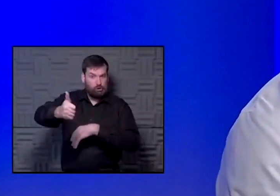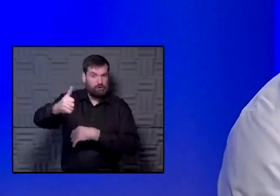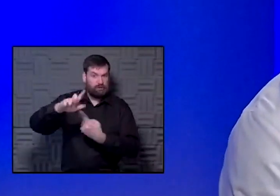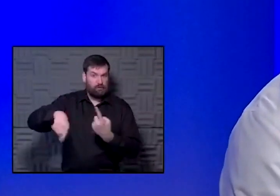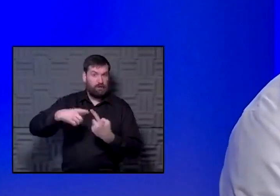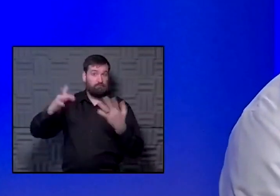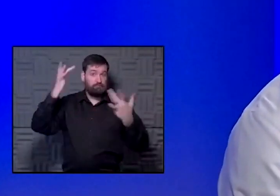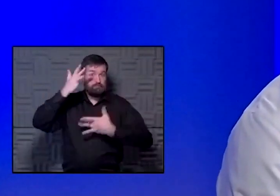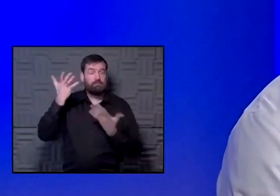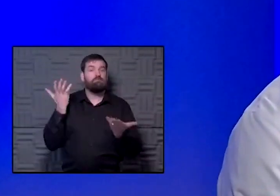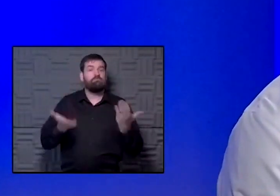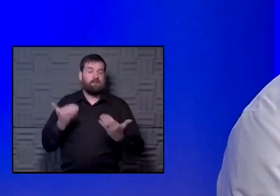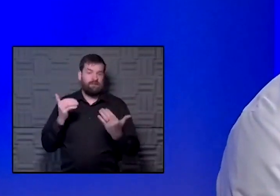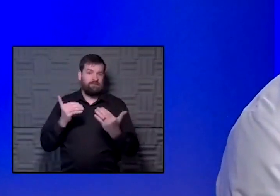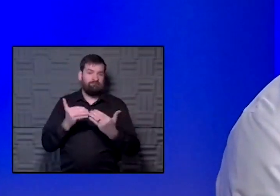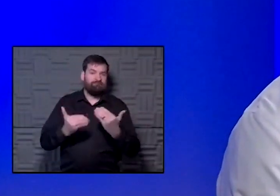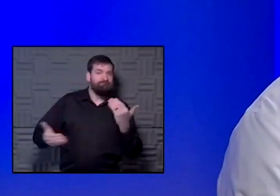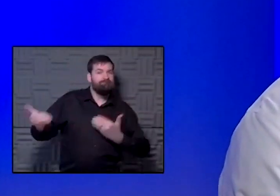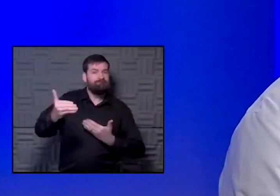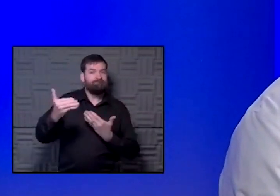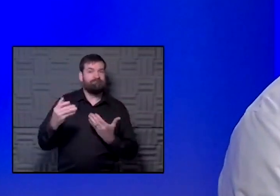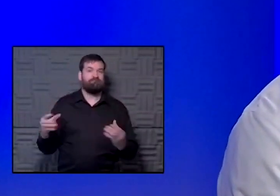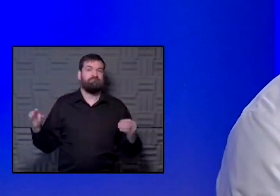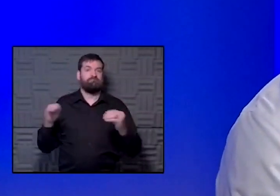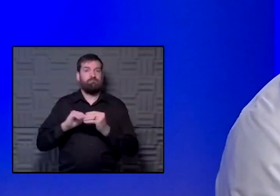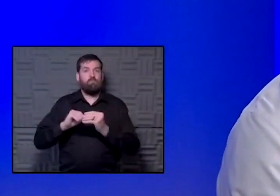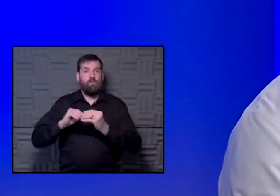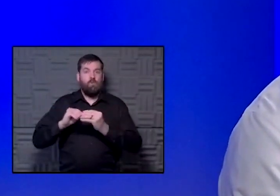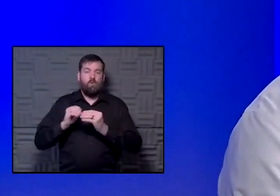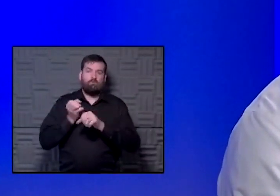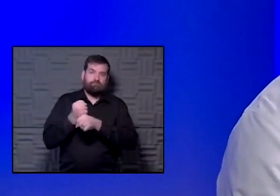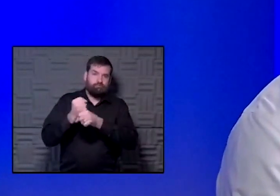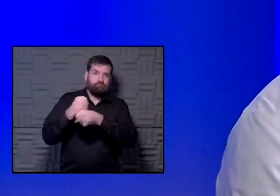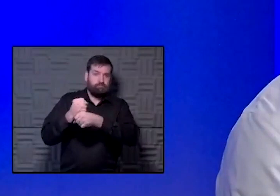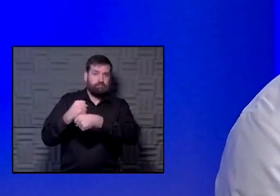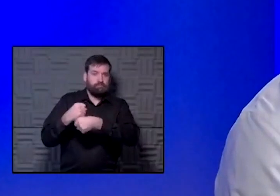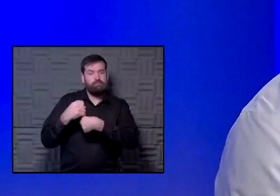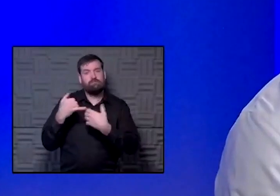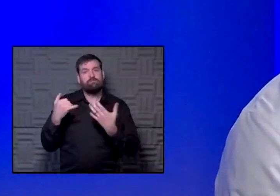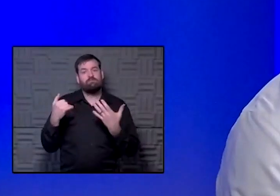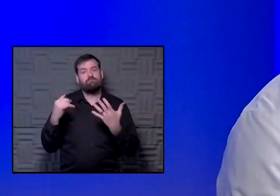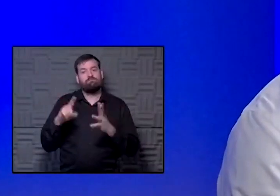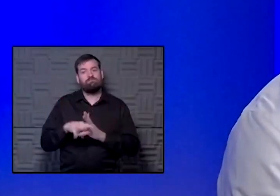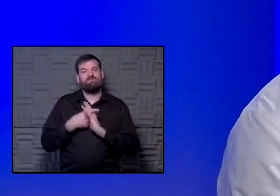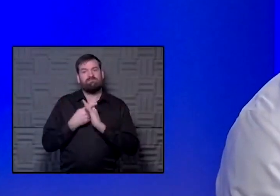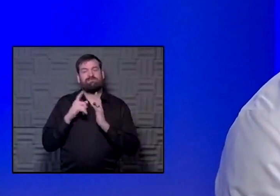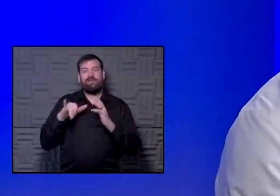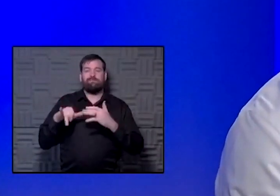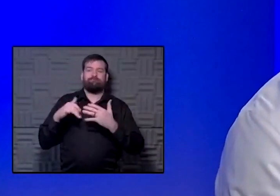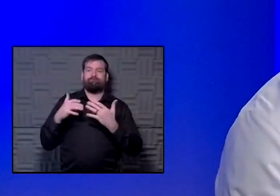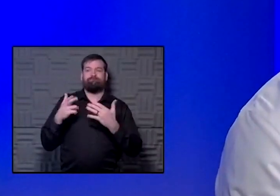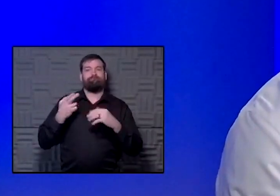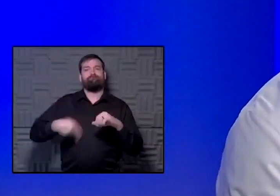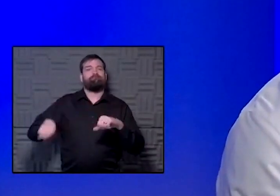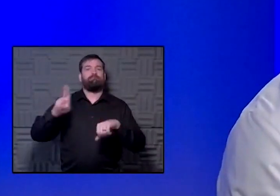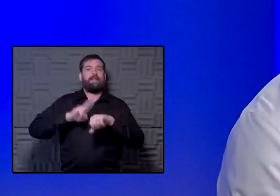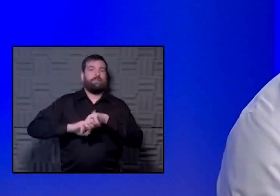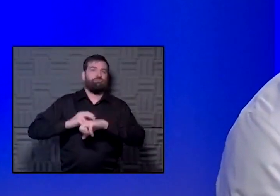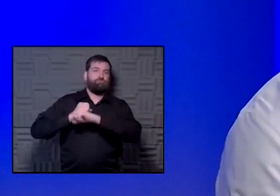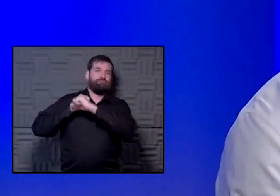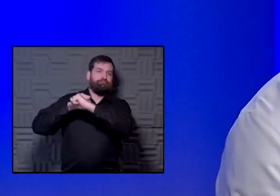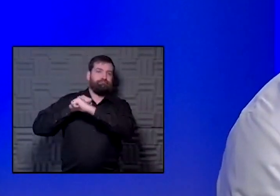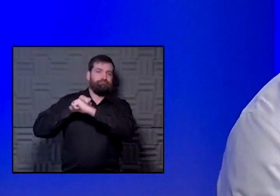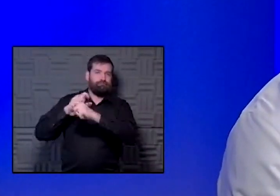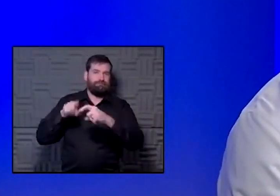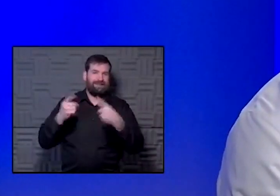disease, you may get ahead of the decreased interferon response and start that overall innate